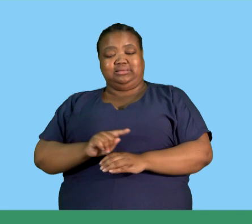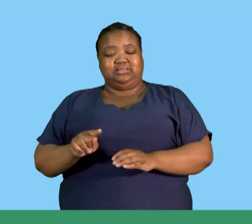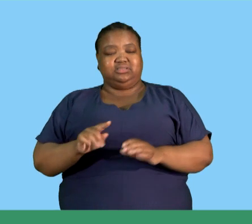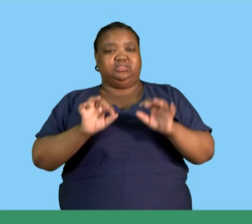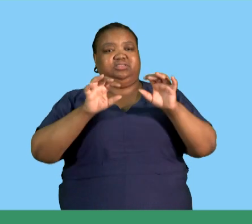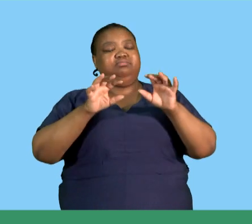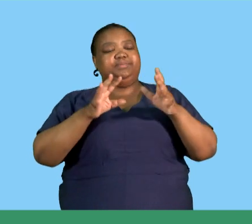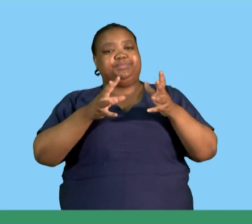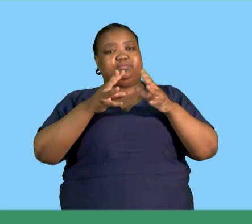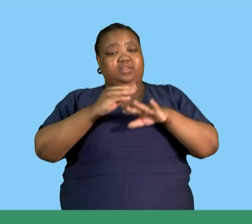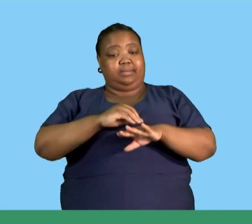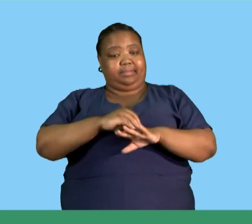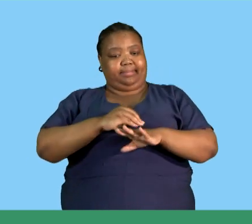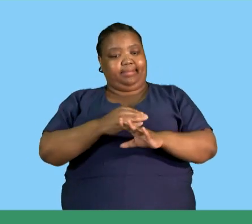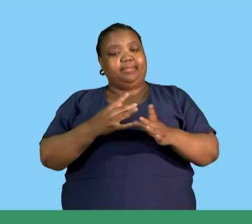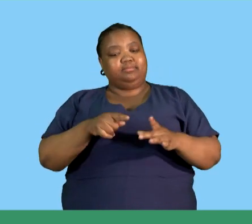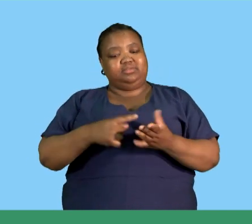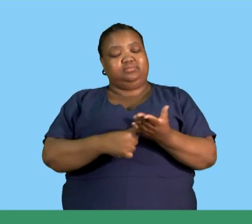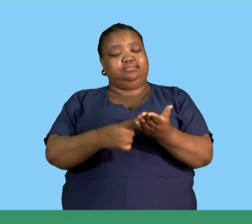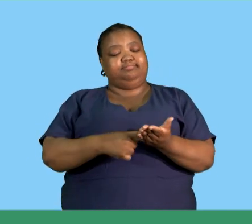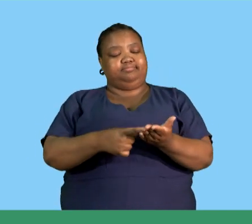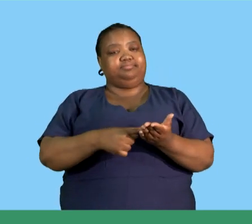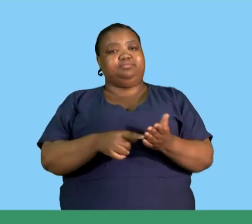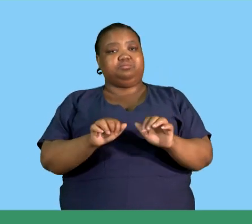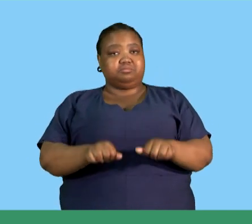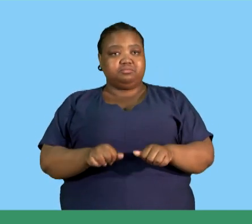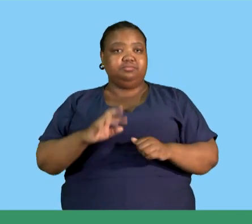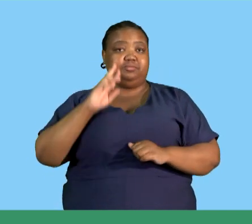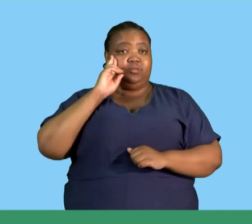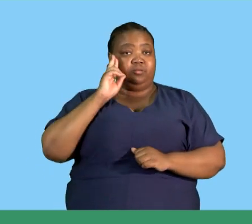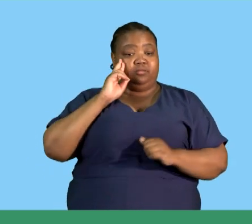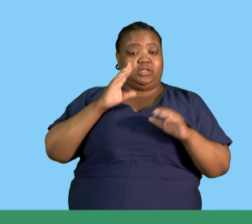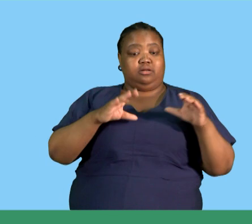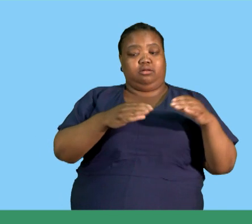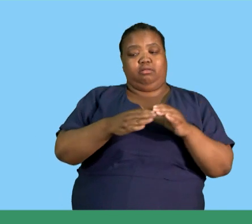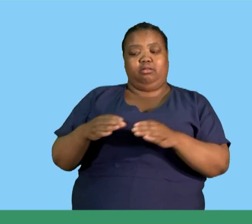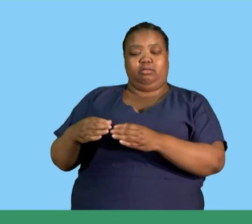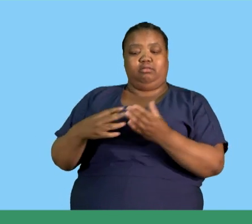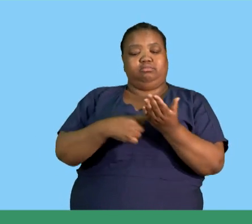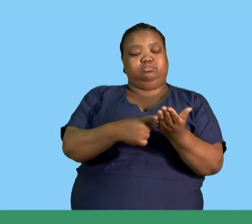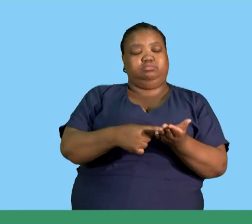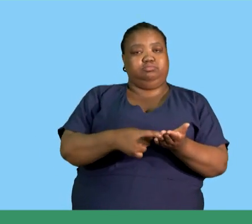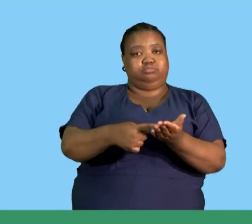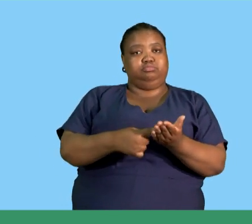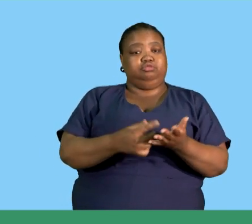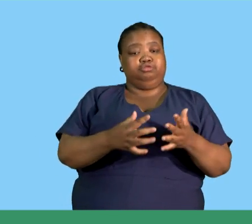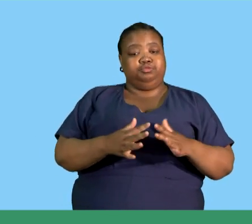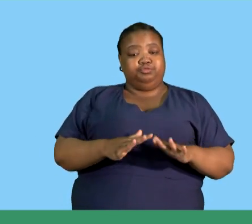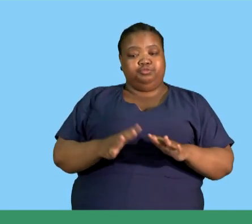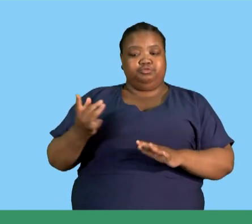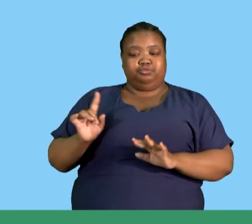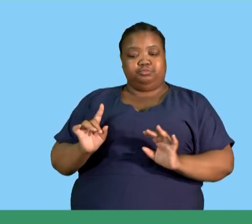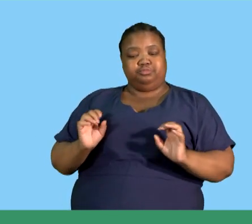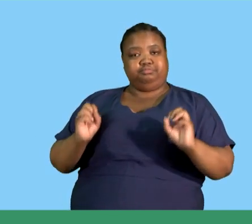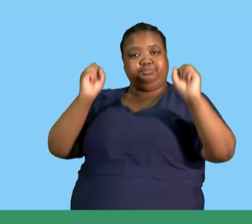same problem. Remember, here we are being put into groups, and then we have to come and present our findings. So everybody is given a chance